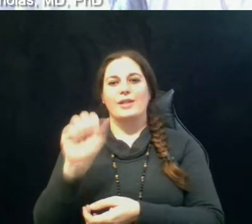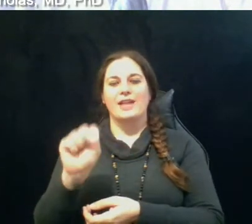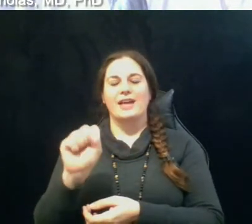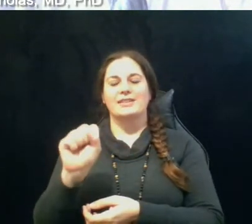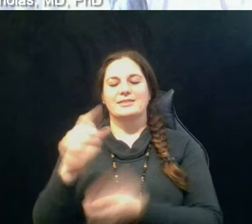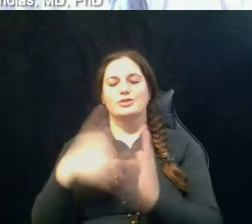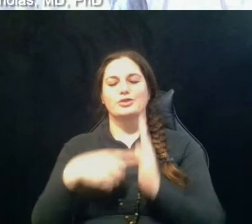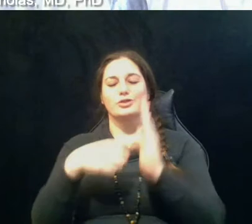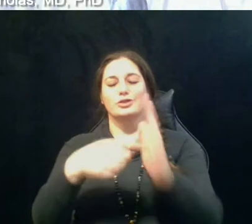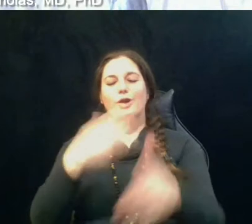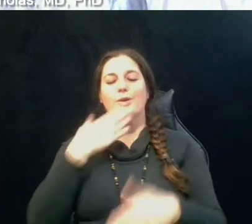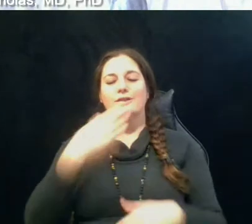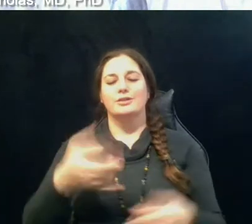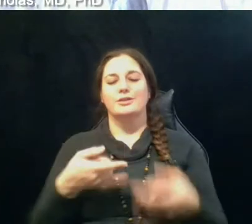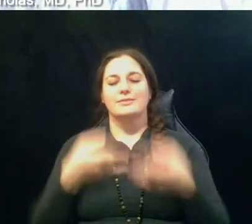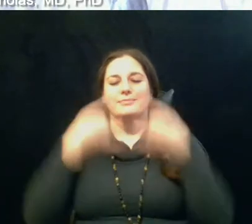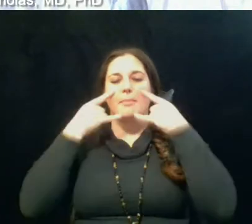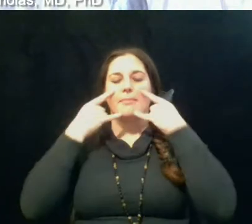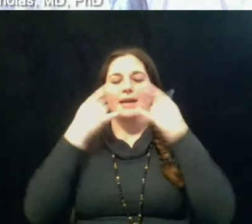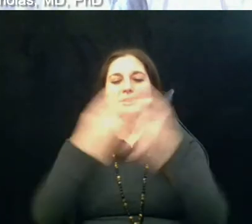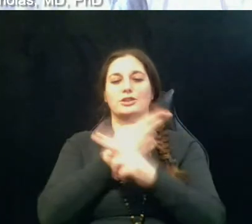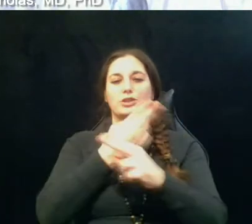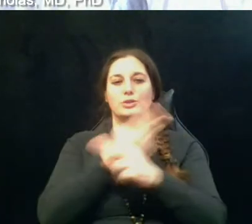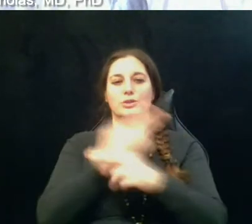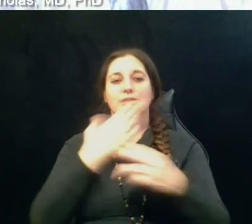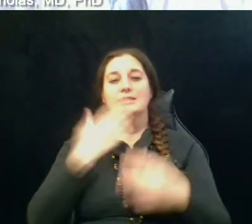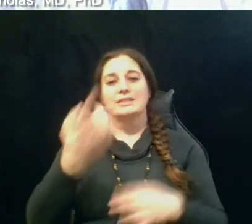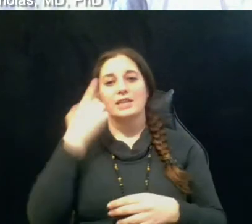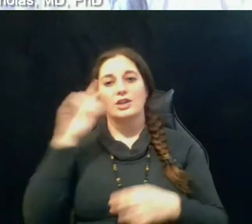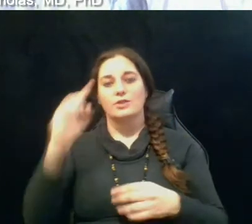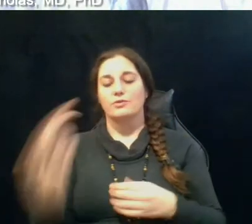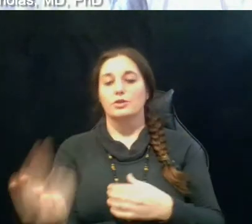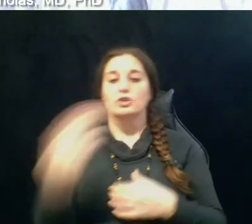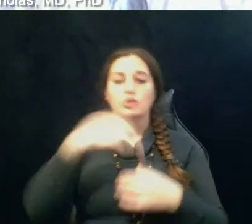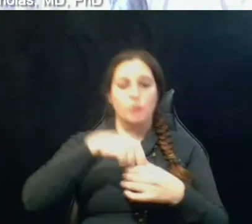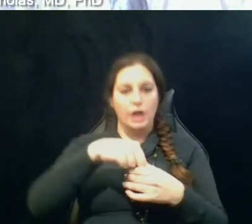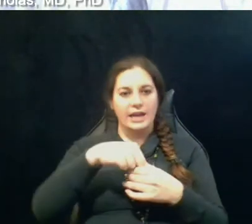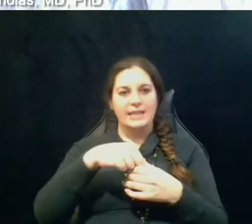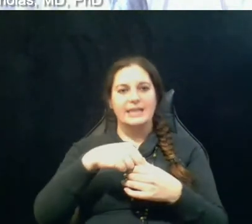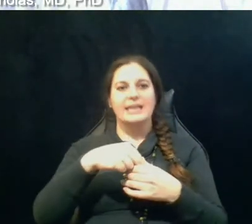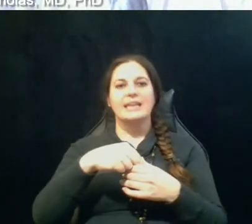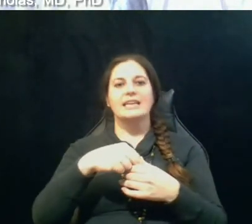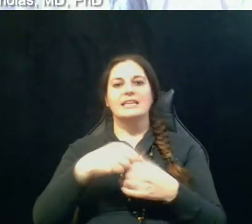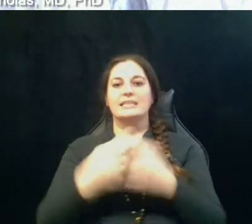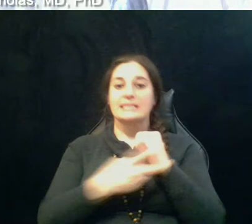time and joining us today. Please join us in the future. Save those questions.